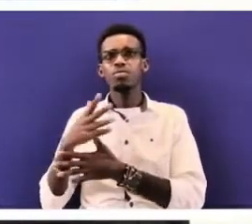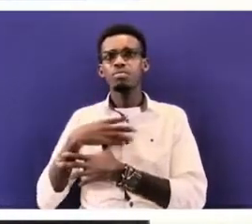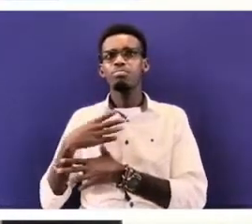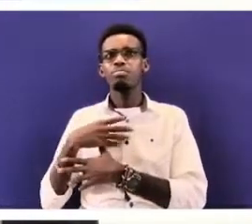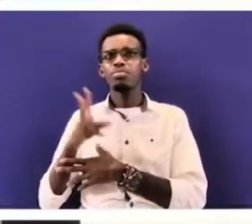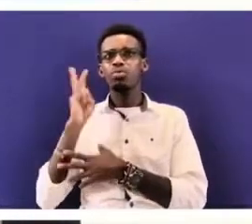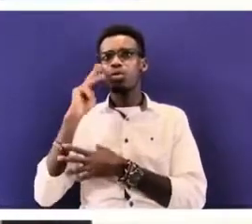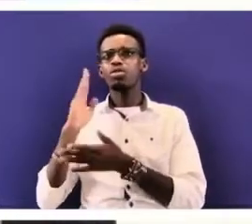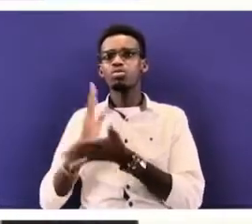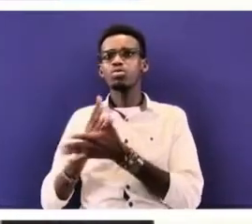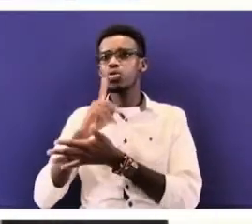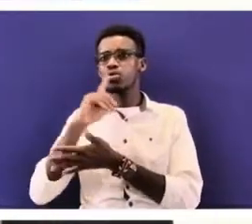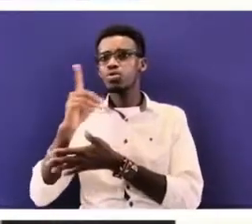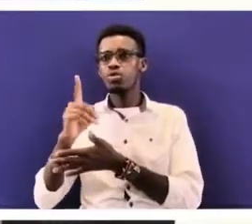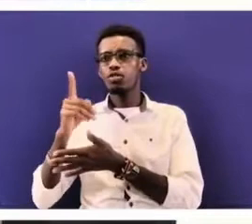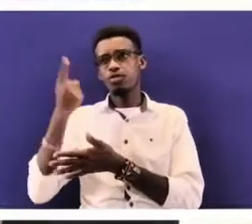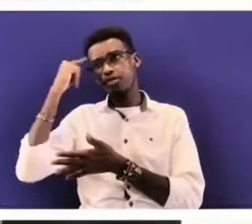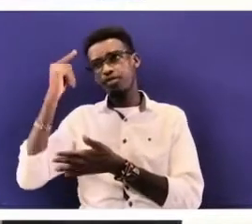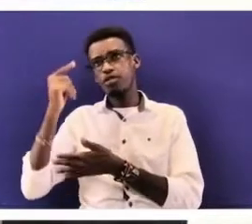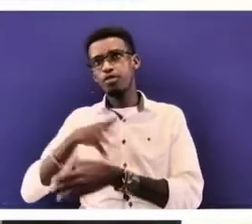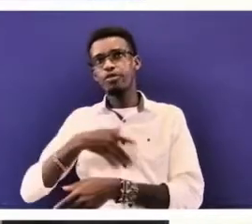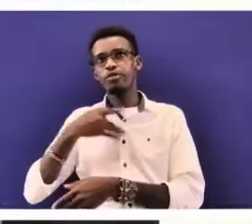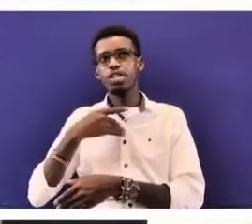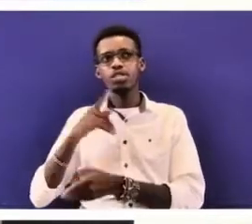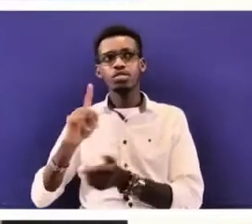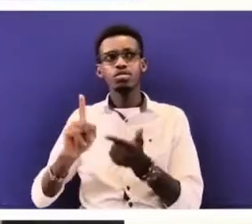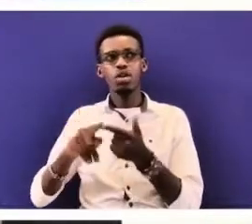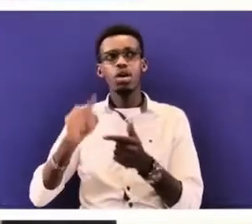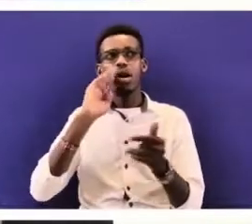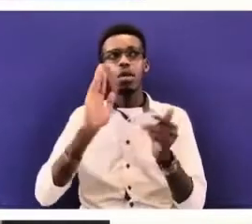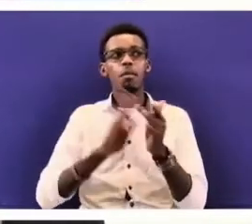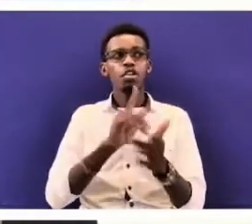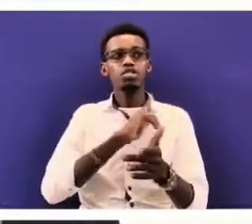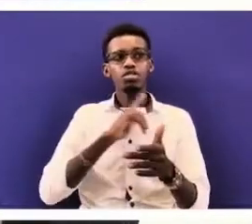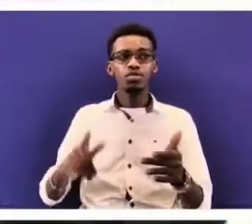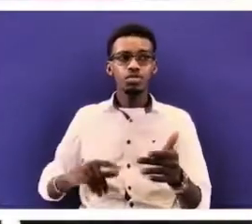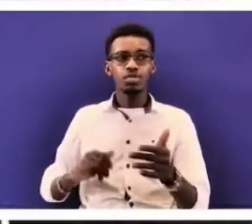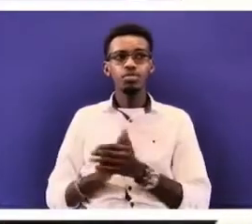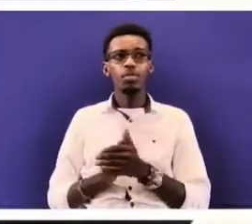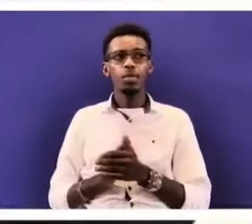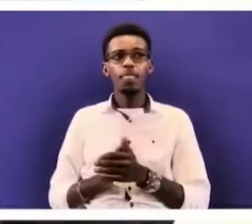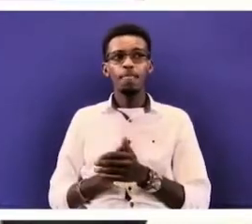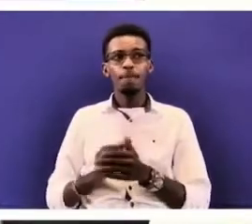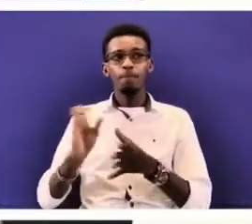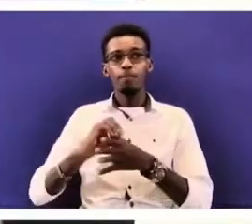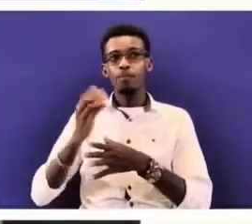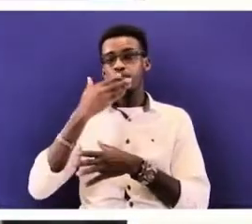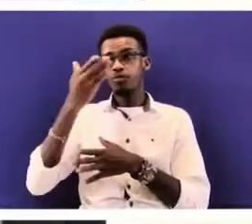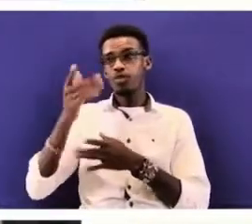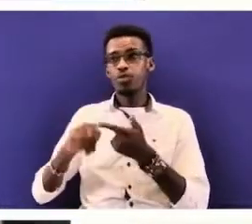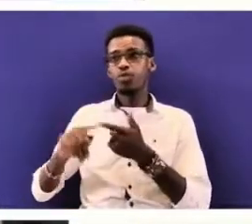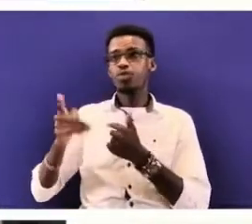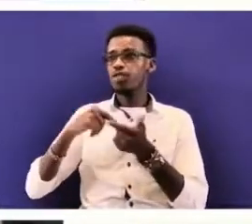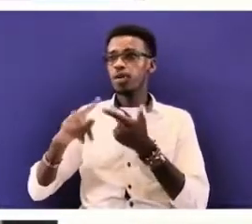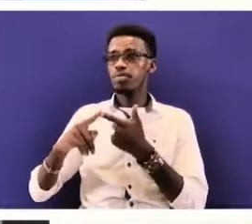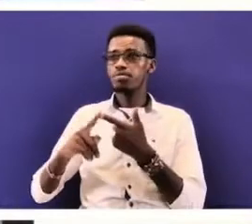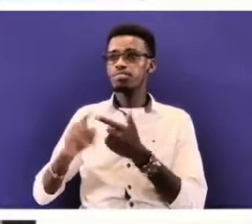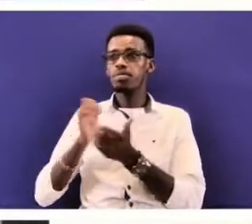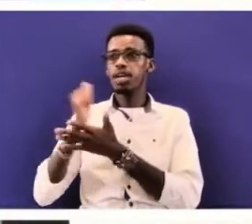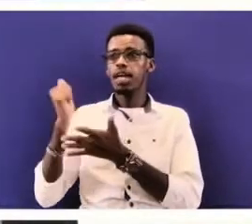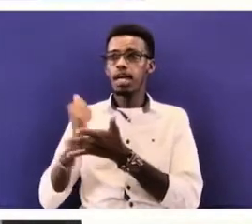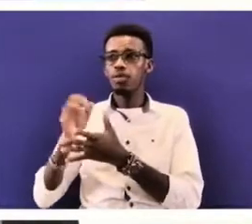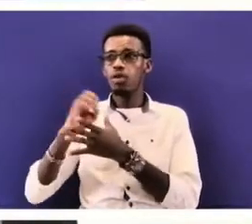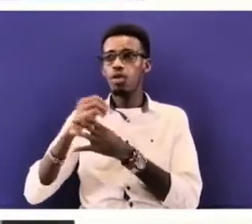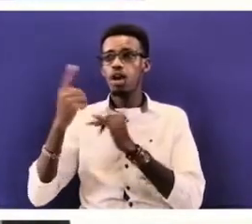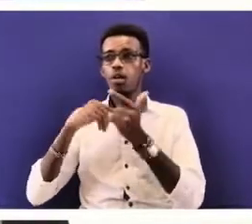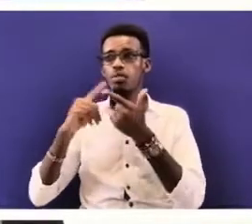really genuinely feeling the praise of God? And is the response really coming out, the amen, or is it